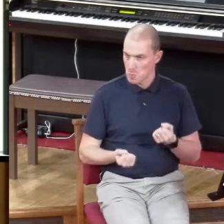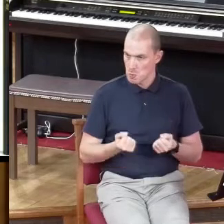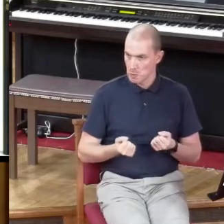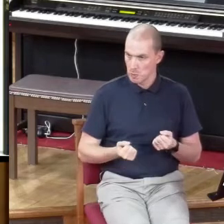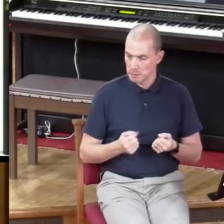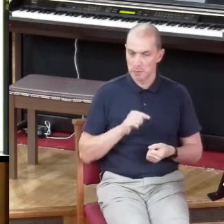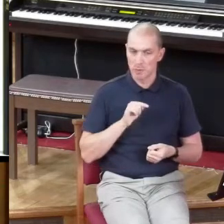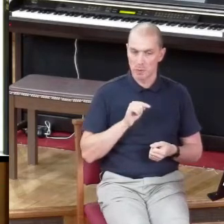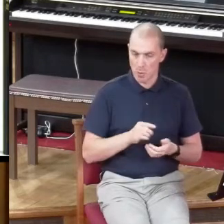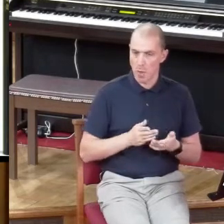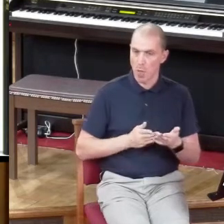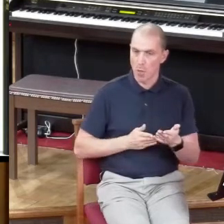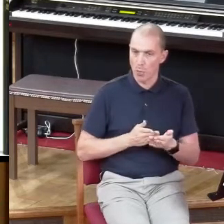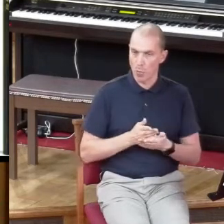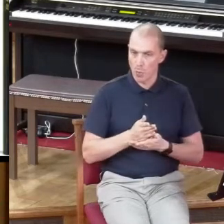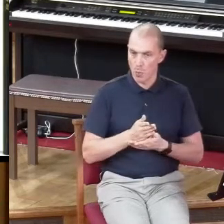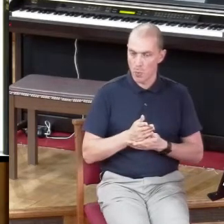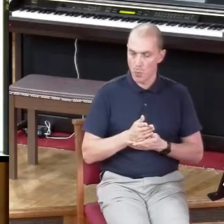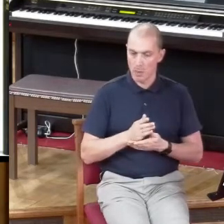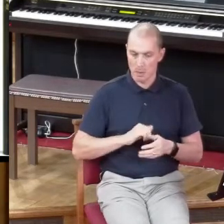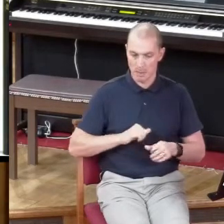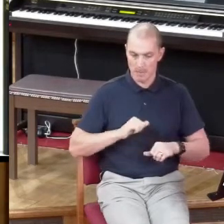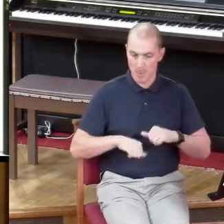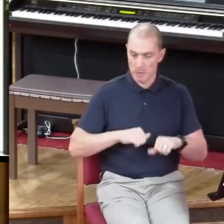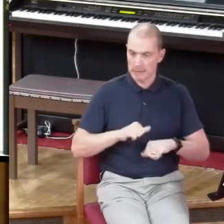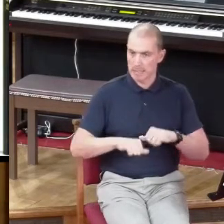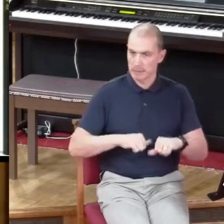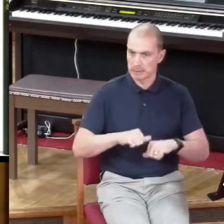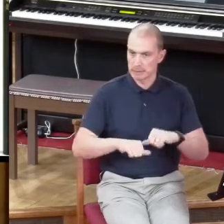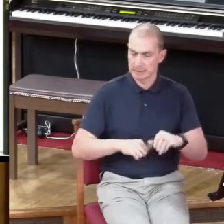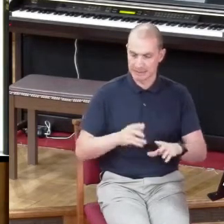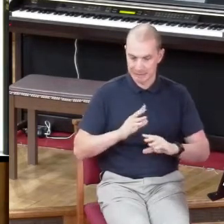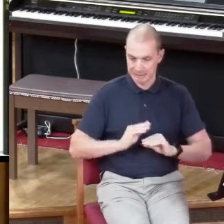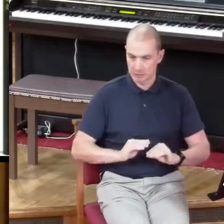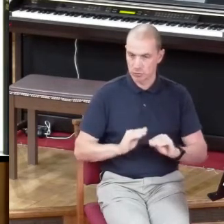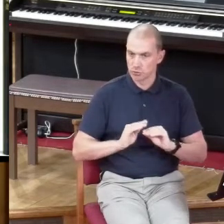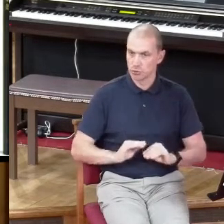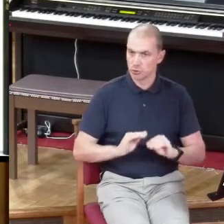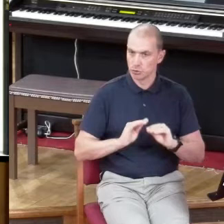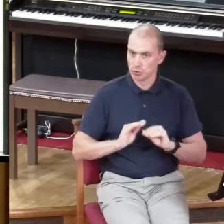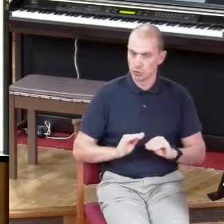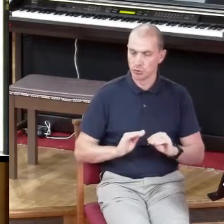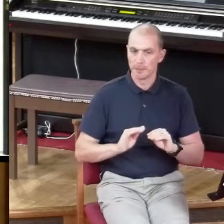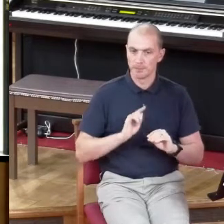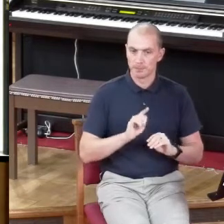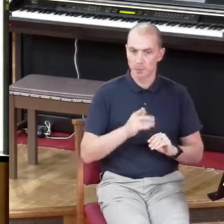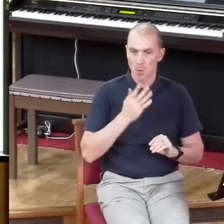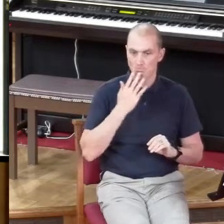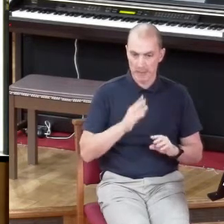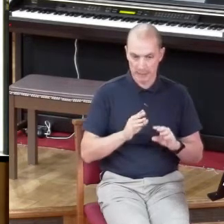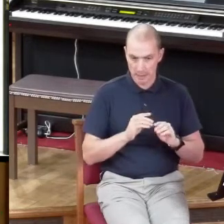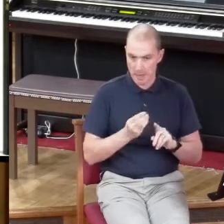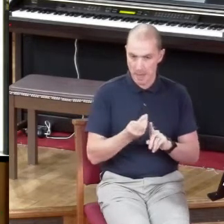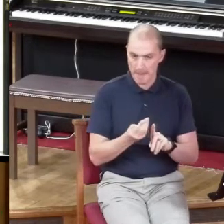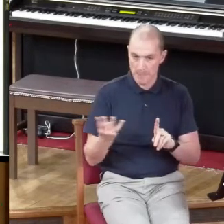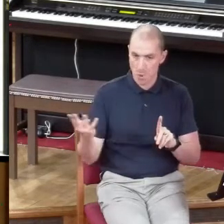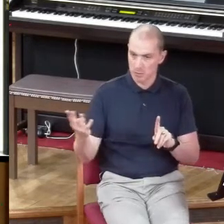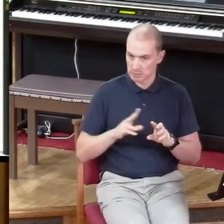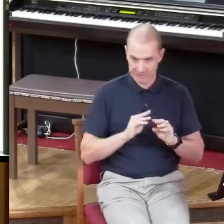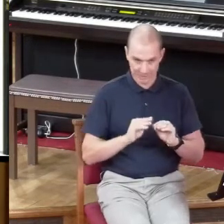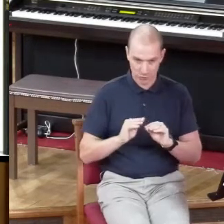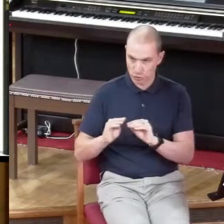pattern of teaching. And the indications are that the teaching of the apostles had a definite pattern or